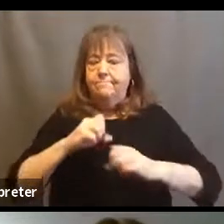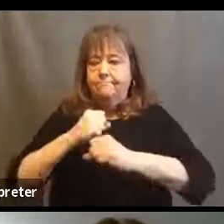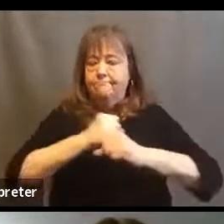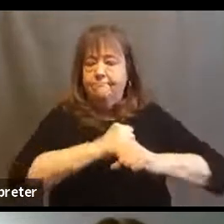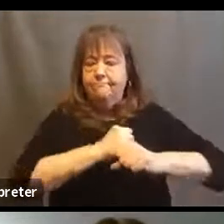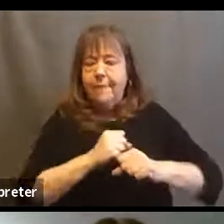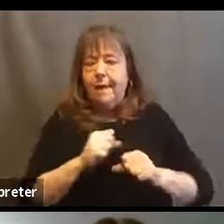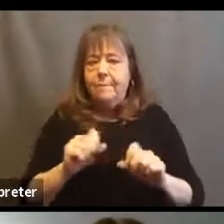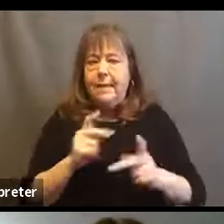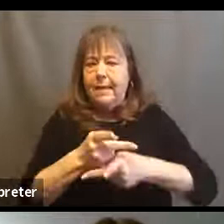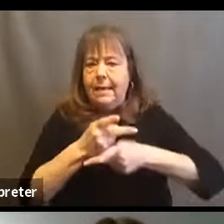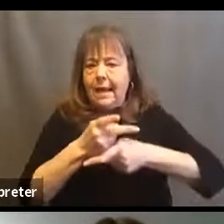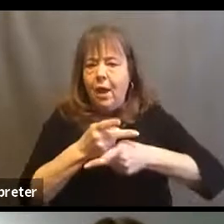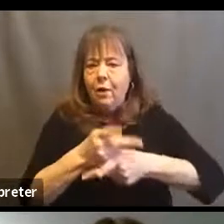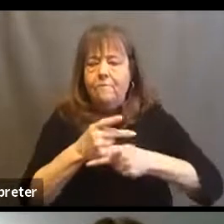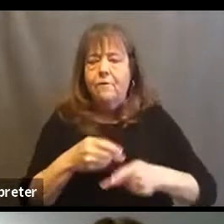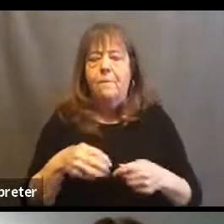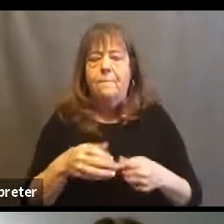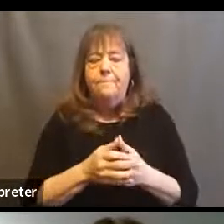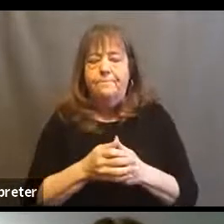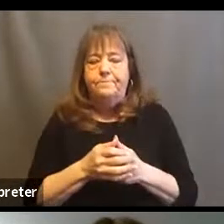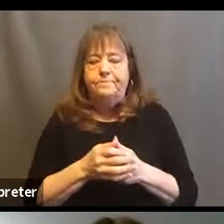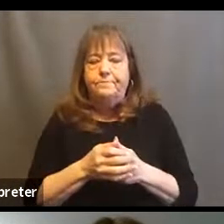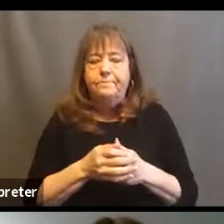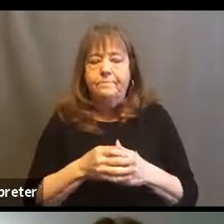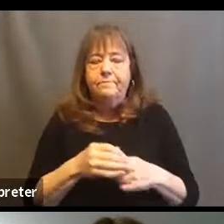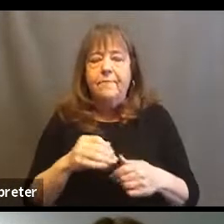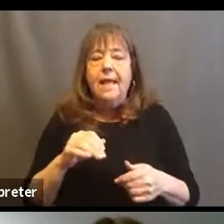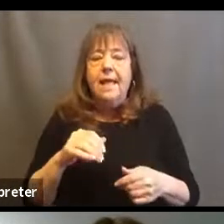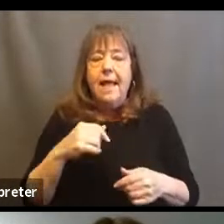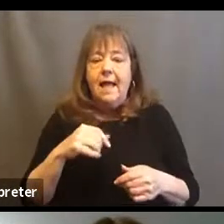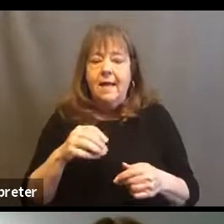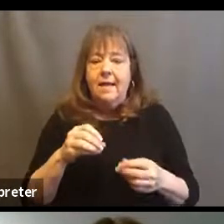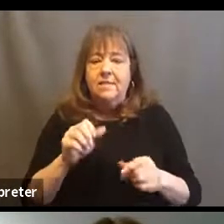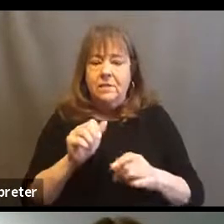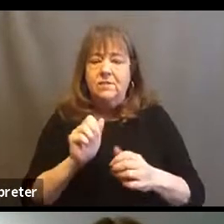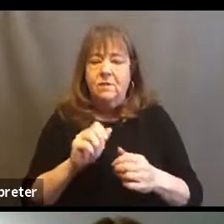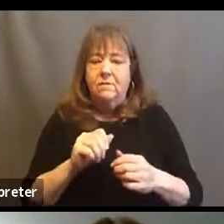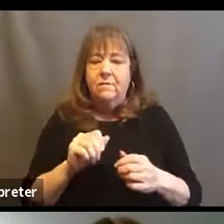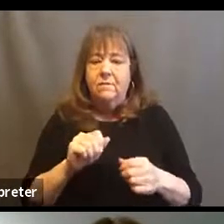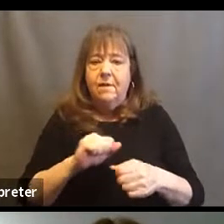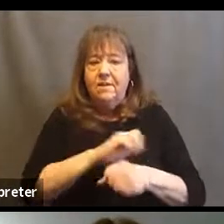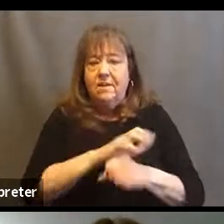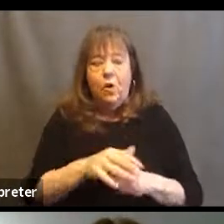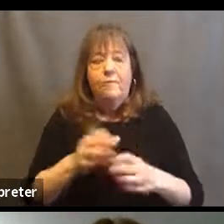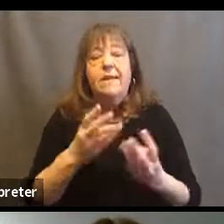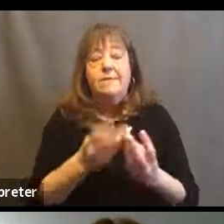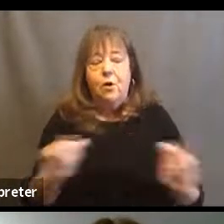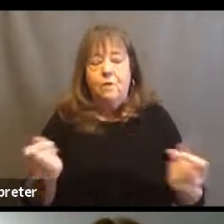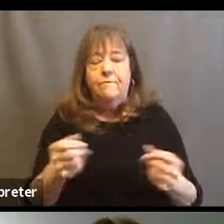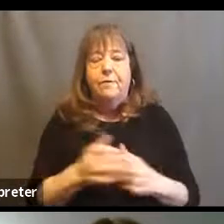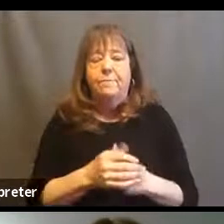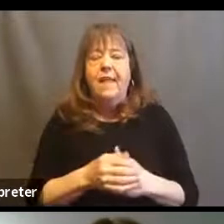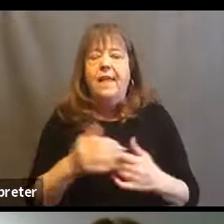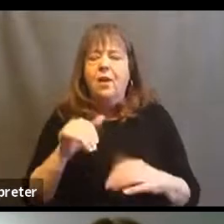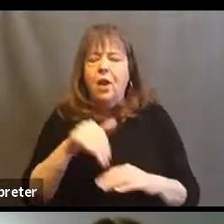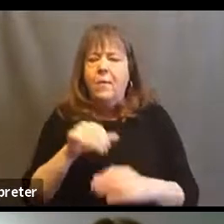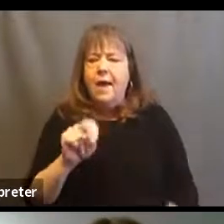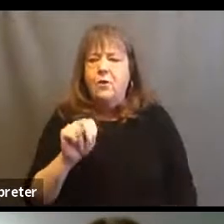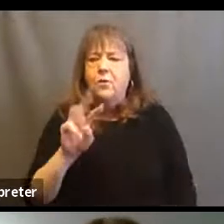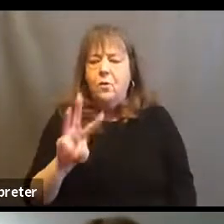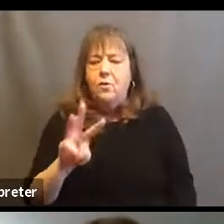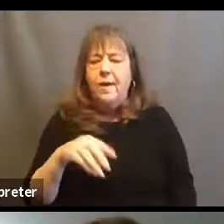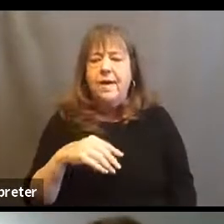to distribute vaccine and get past this vaccine, past the virus. I guess, the good news is, at Northwest, we were dealing really